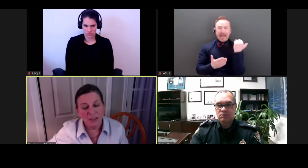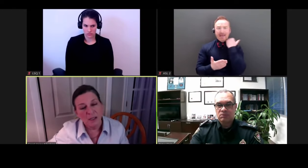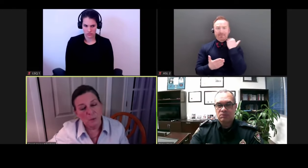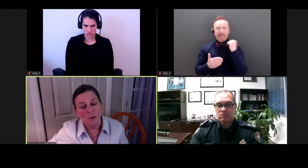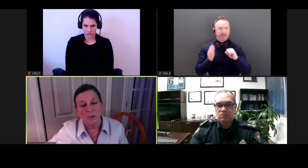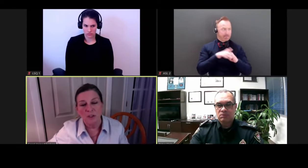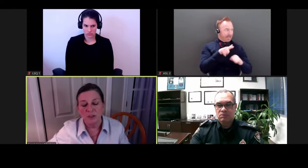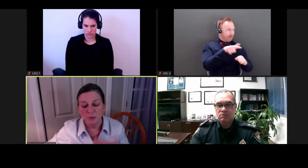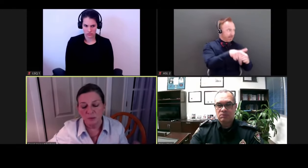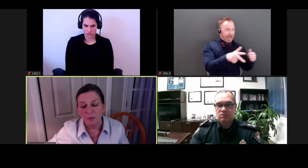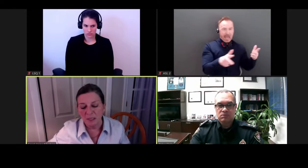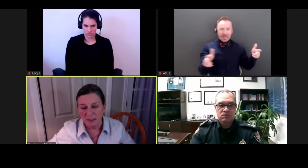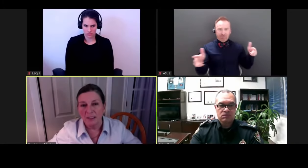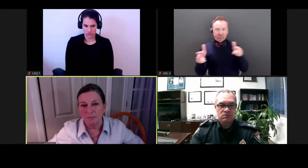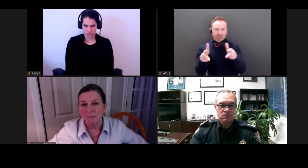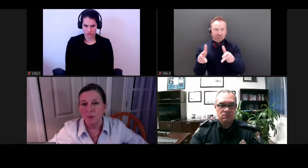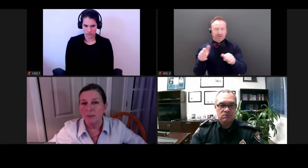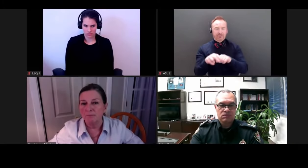leave it then at one question.